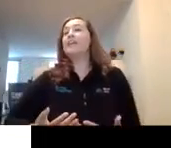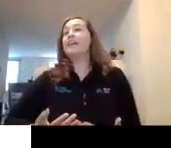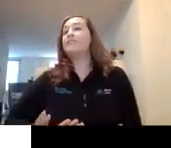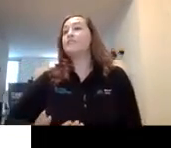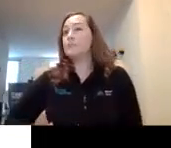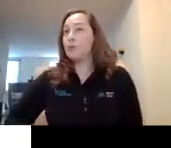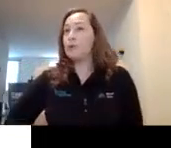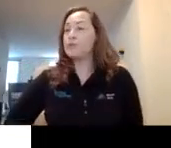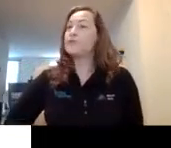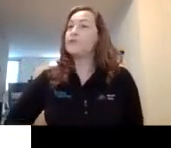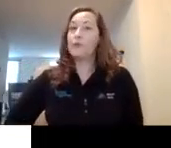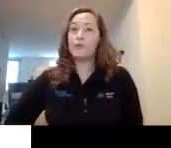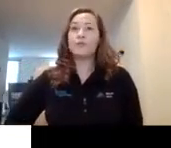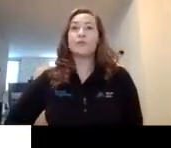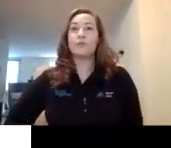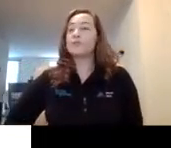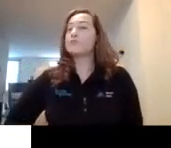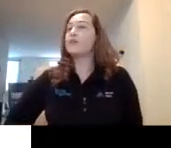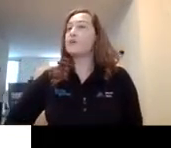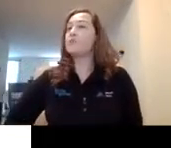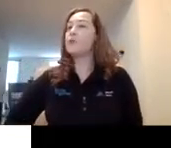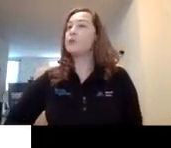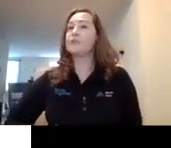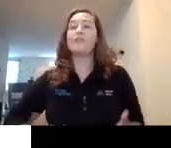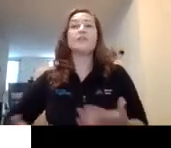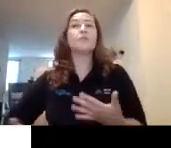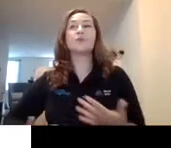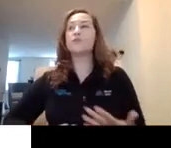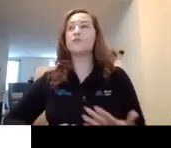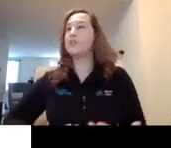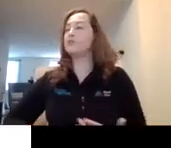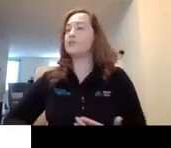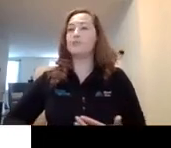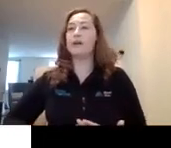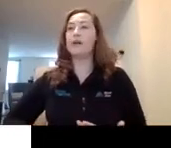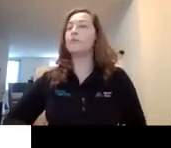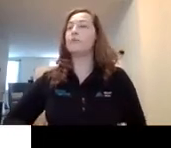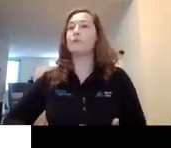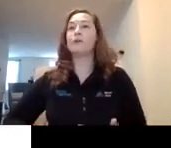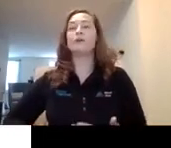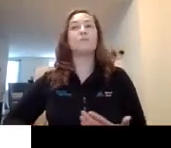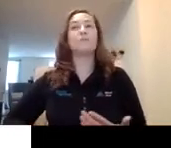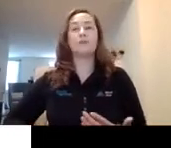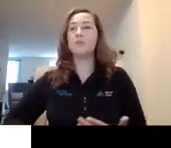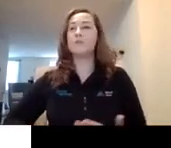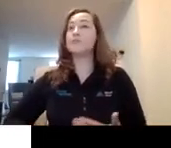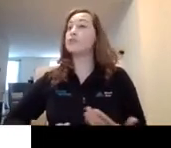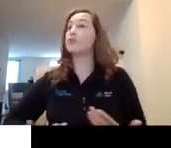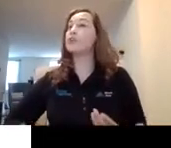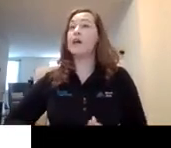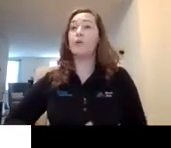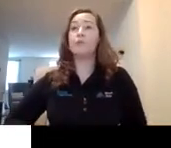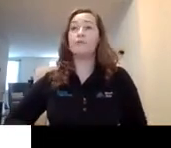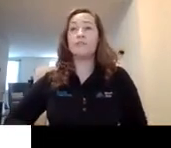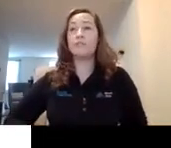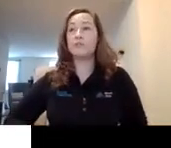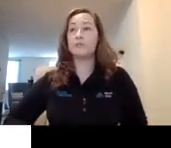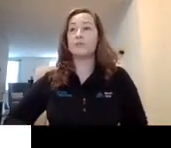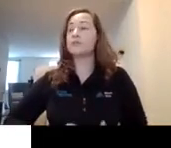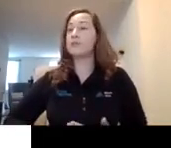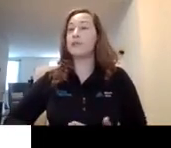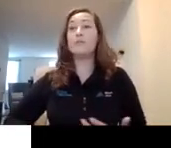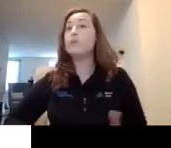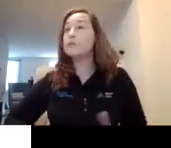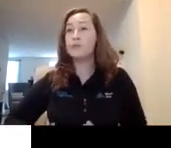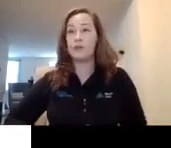communicating at entry points, of course, was very important. Things were changing, right? We were pretty much not allowing